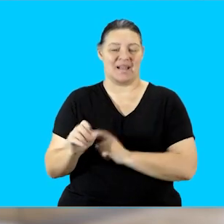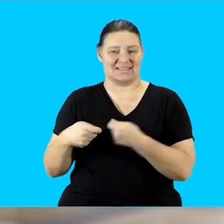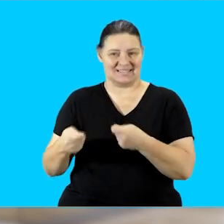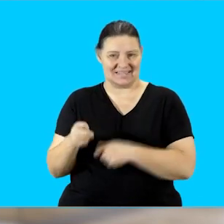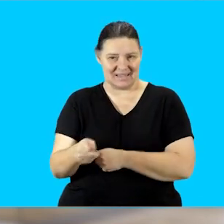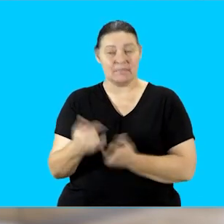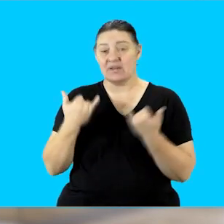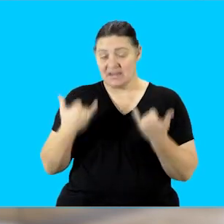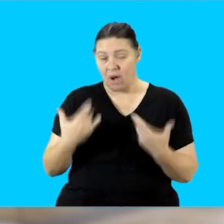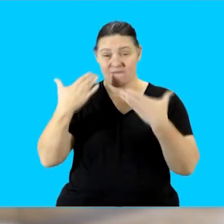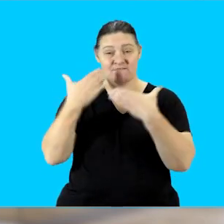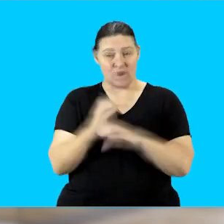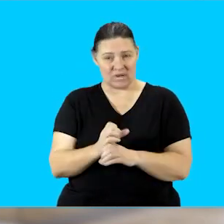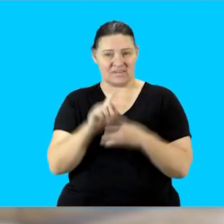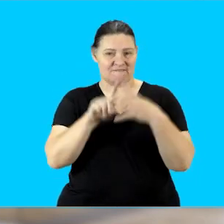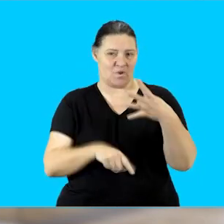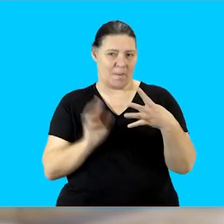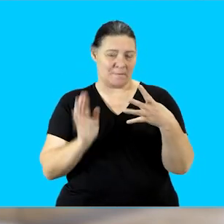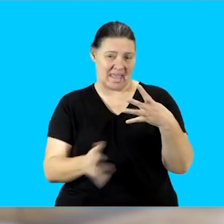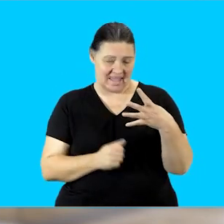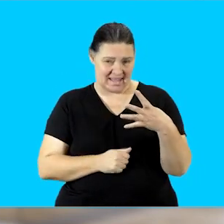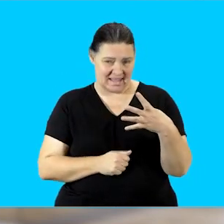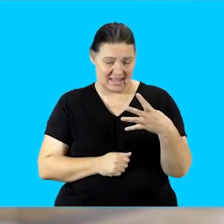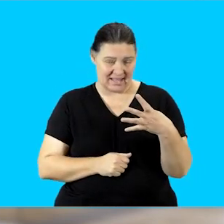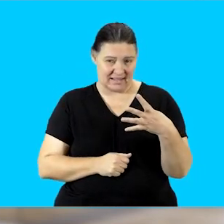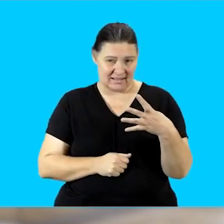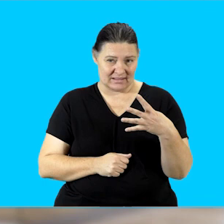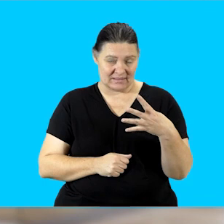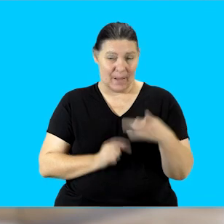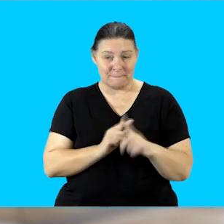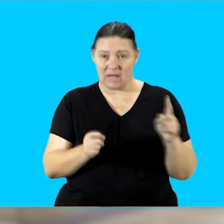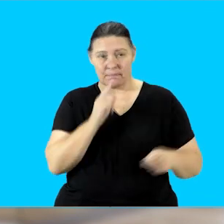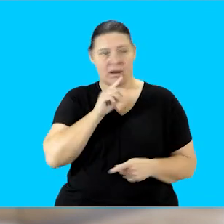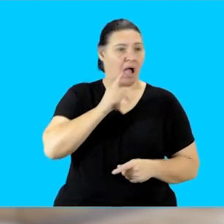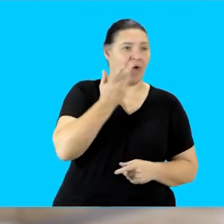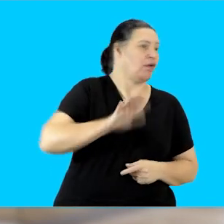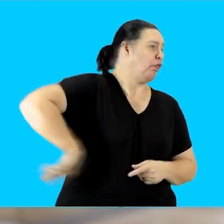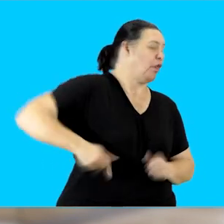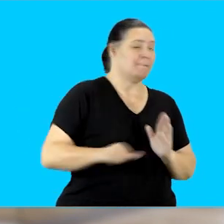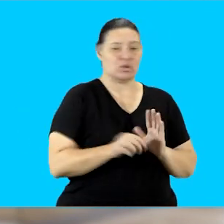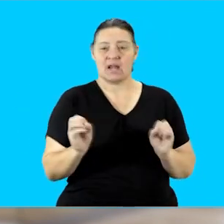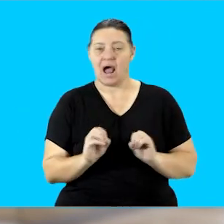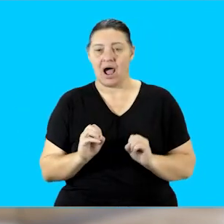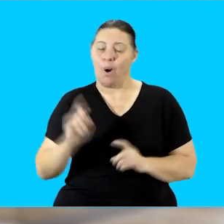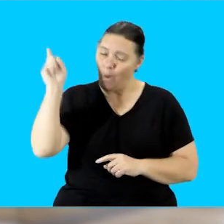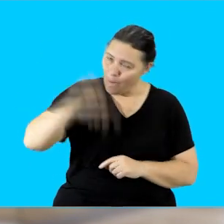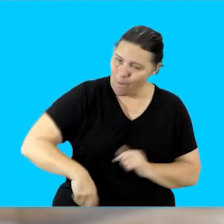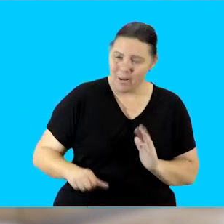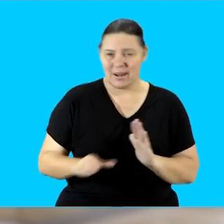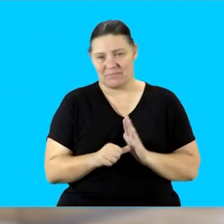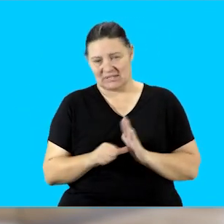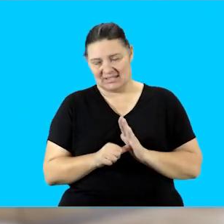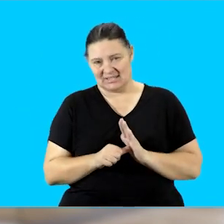for this lesson, we are only going to focus on 4. And again, it does not mean that the others are not important. They